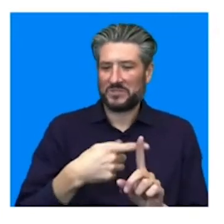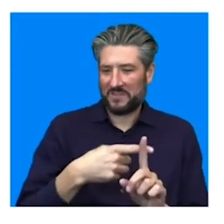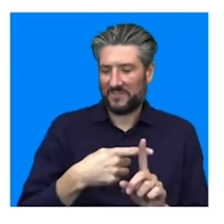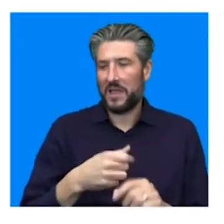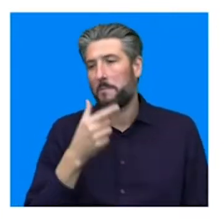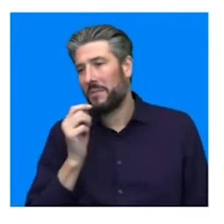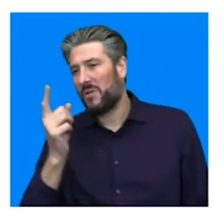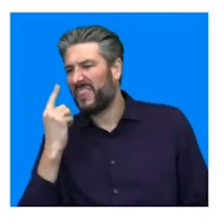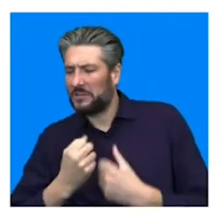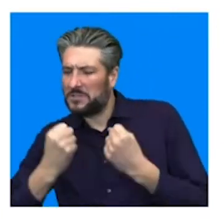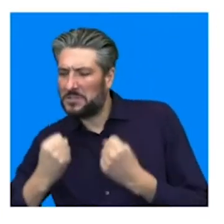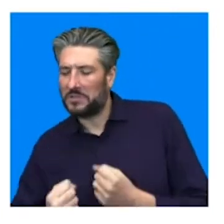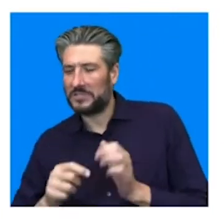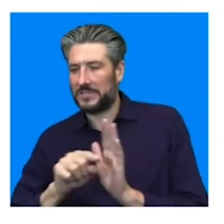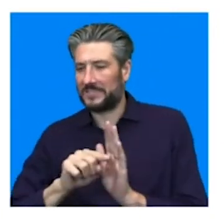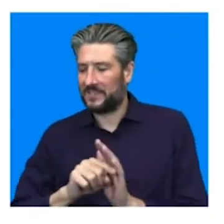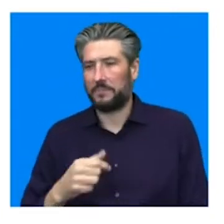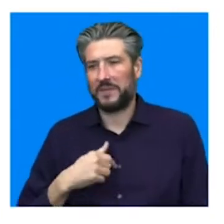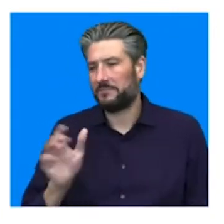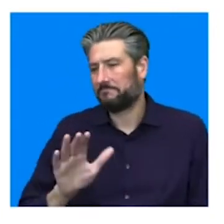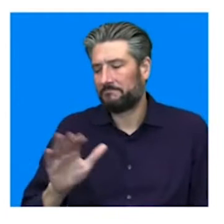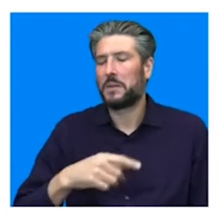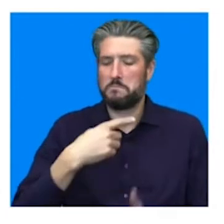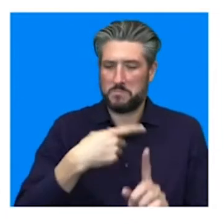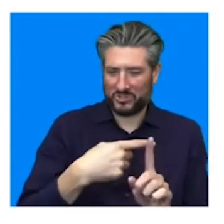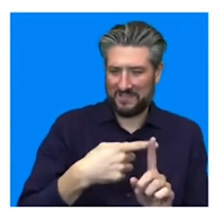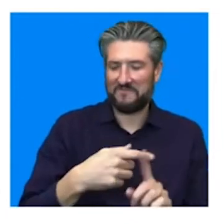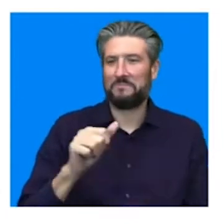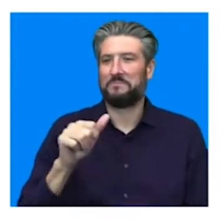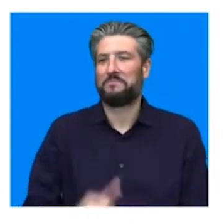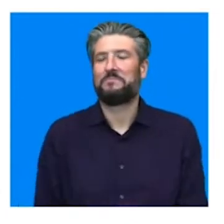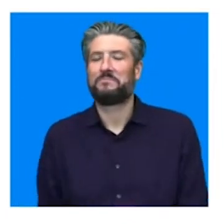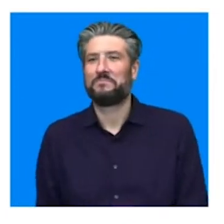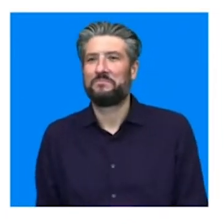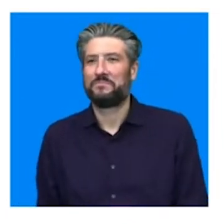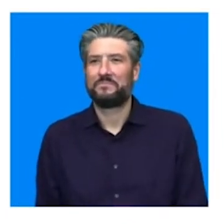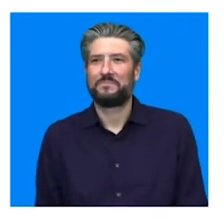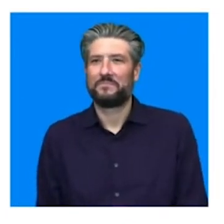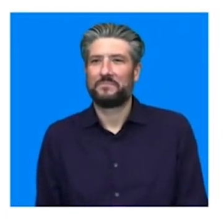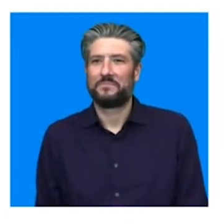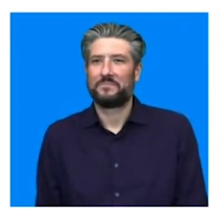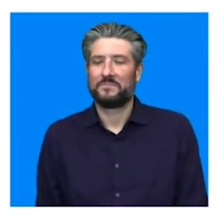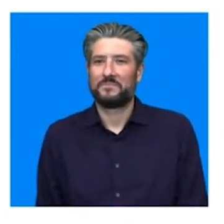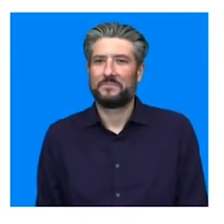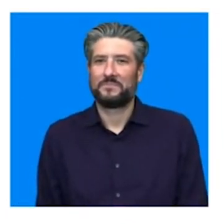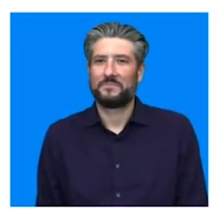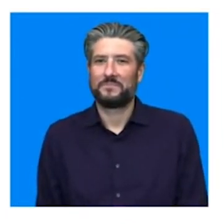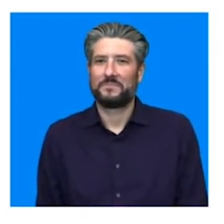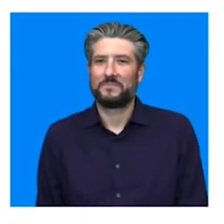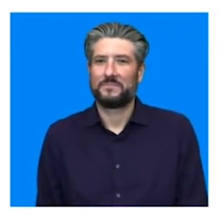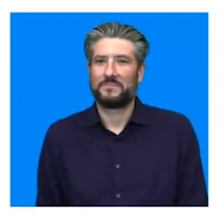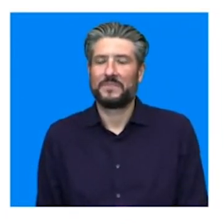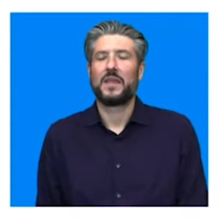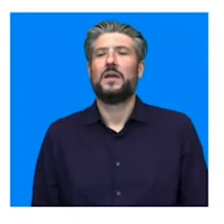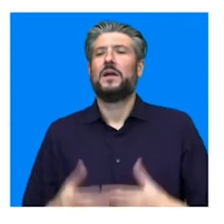but I think stubborn is something that gets people through life a lot of the time. I think it does. So sorry, I interjected the